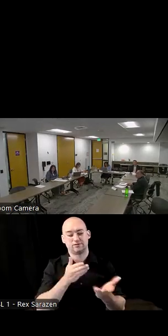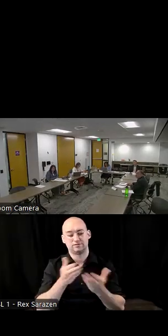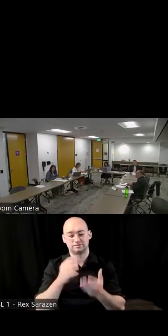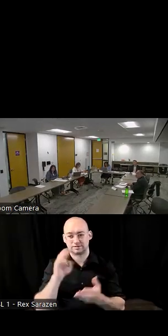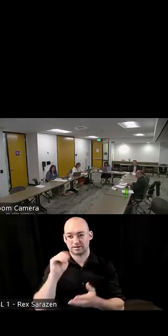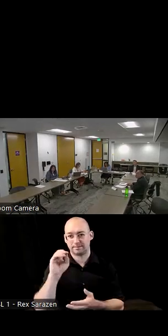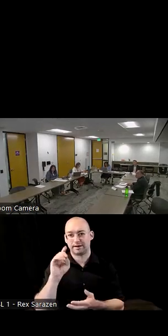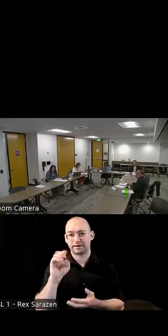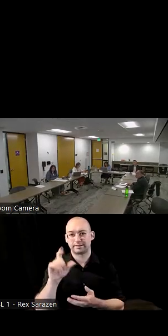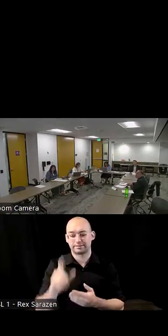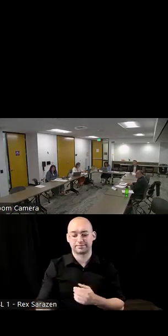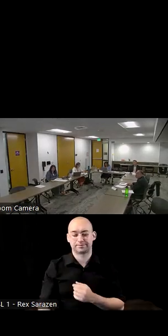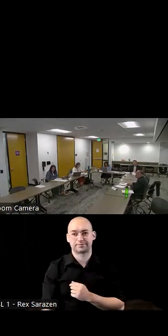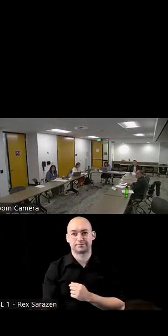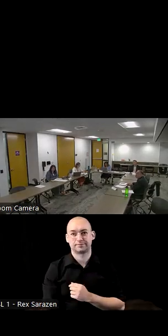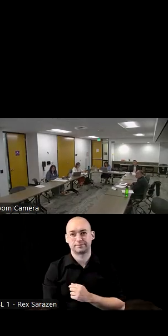slide.